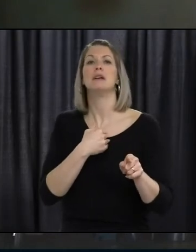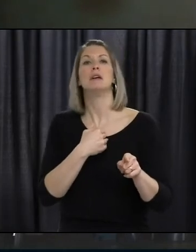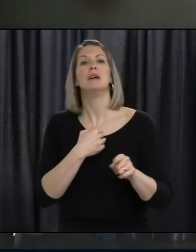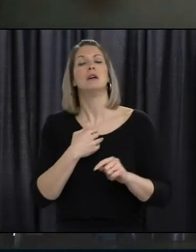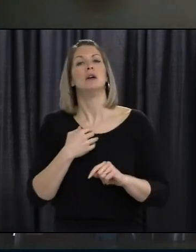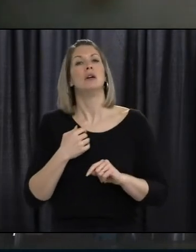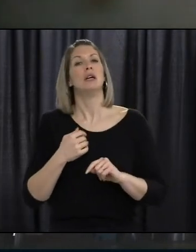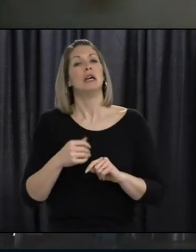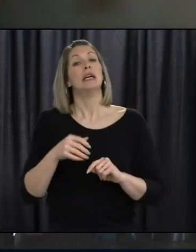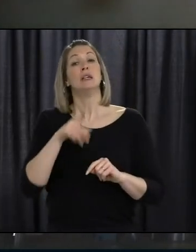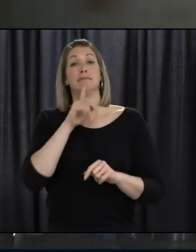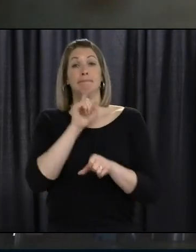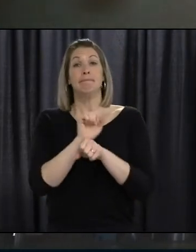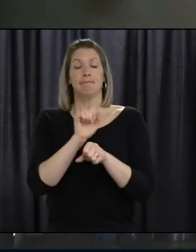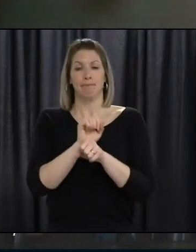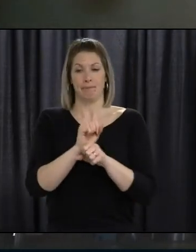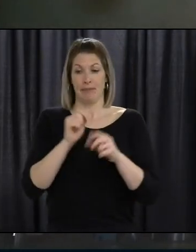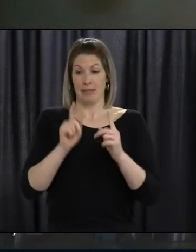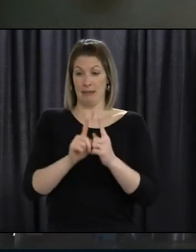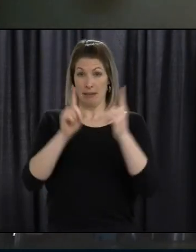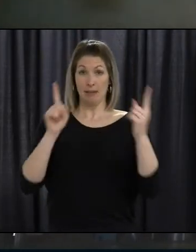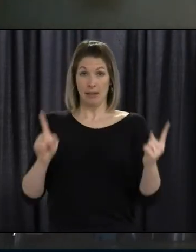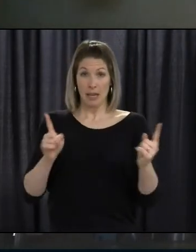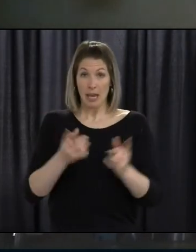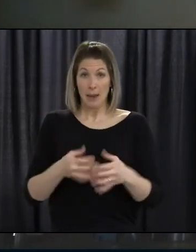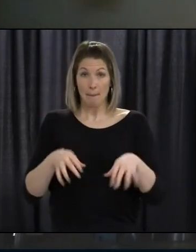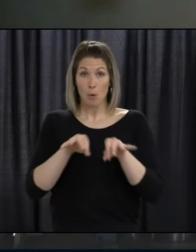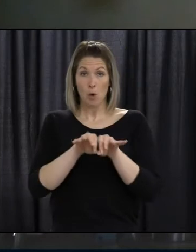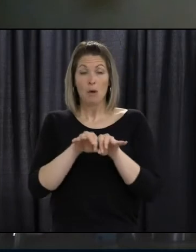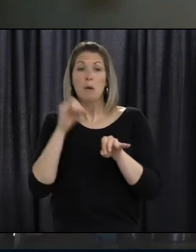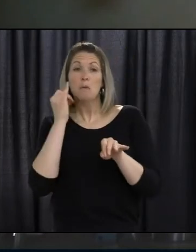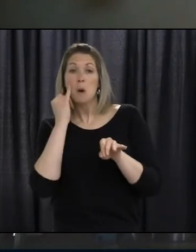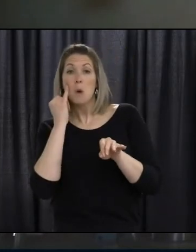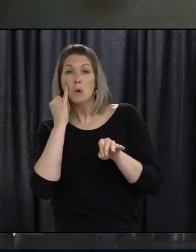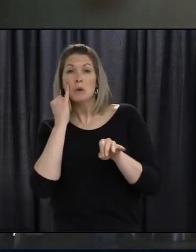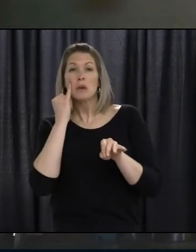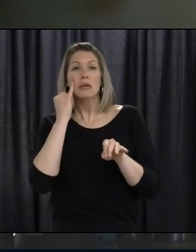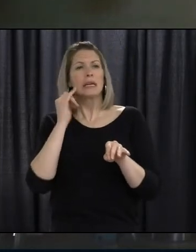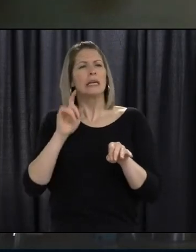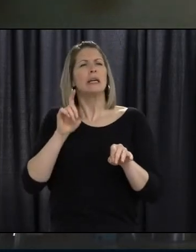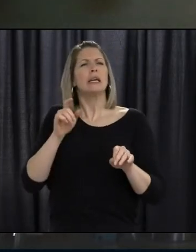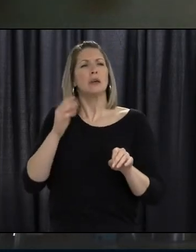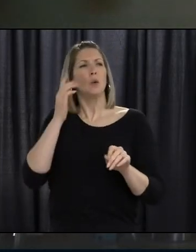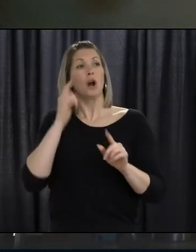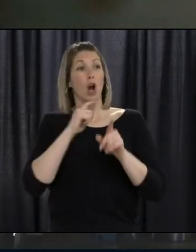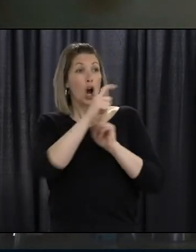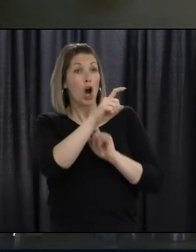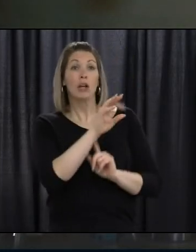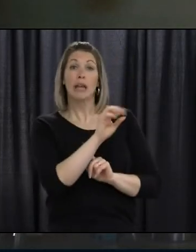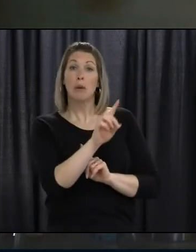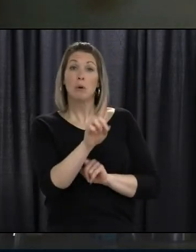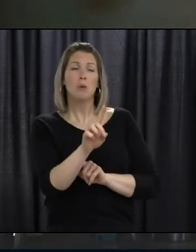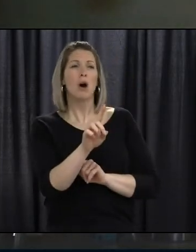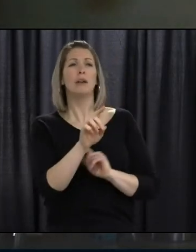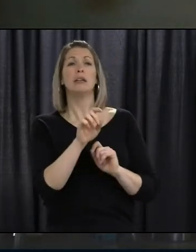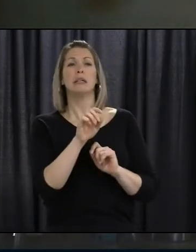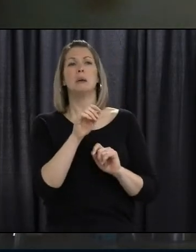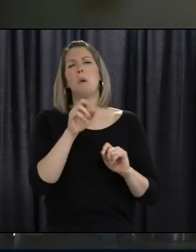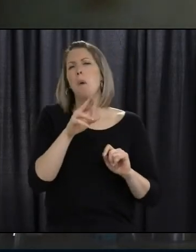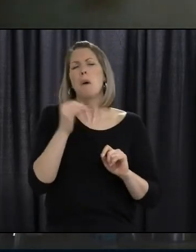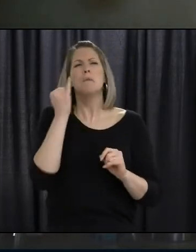physical isolation is, if you are on a range of medications, to prepare a list of these in advance and maybe